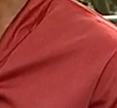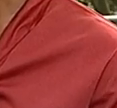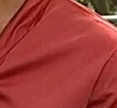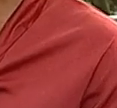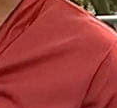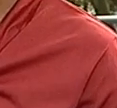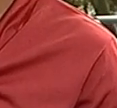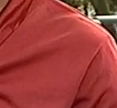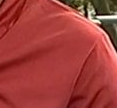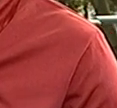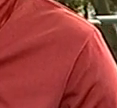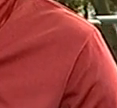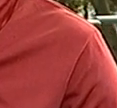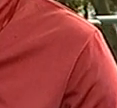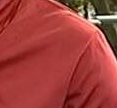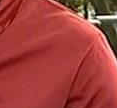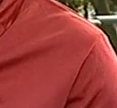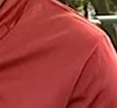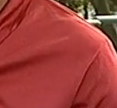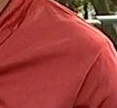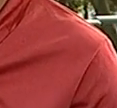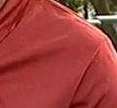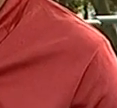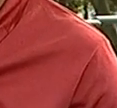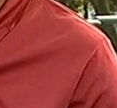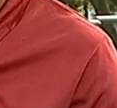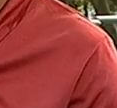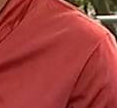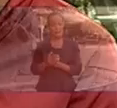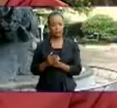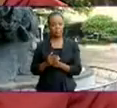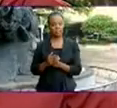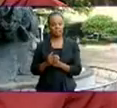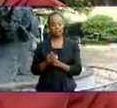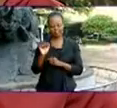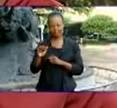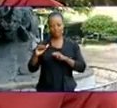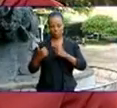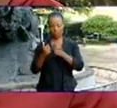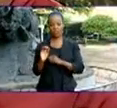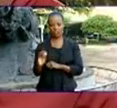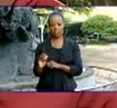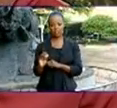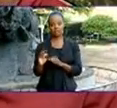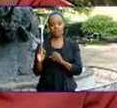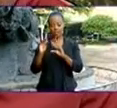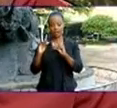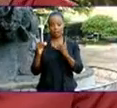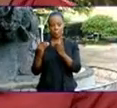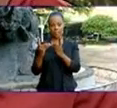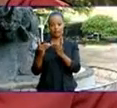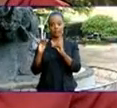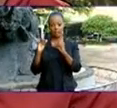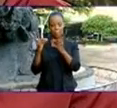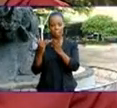It is a stream that includes most of the things. But yes, there are challenges, but the department is also doing